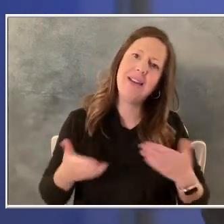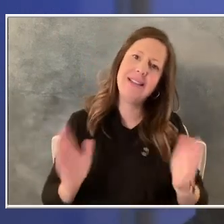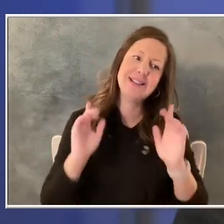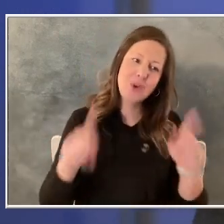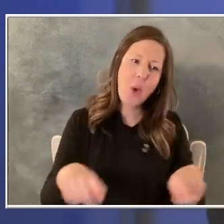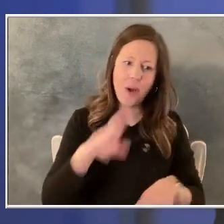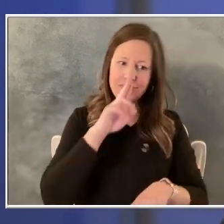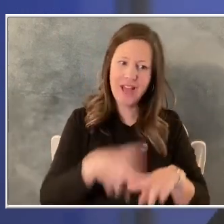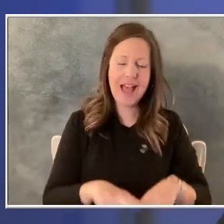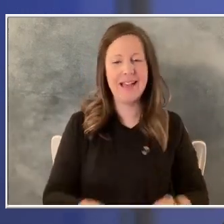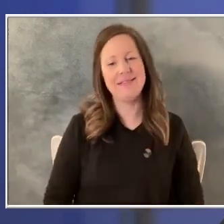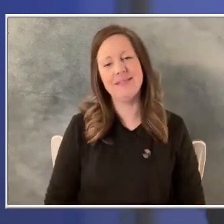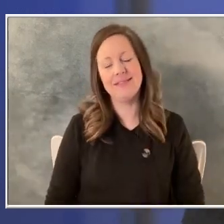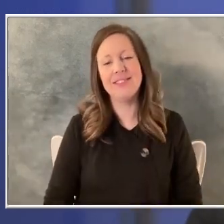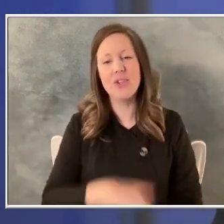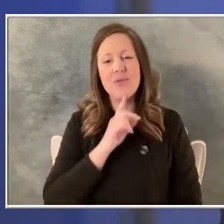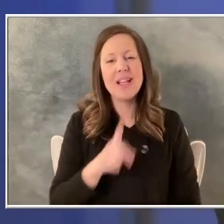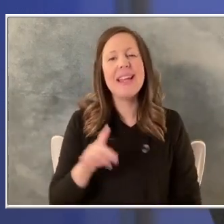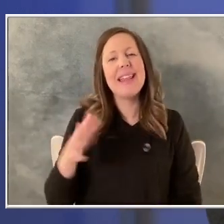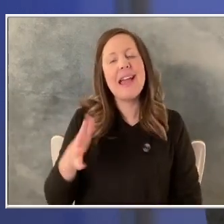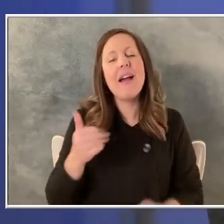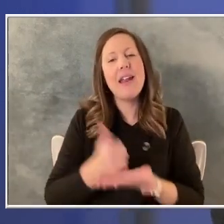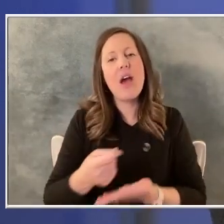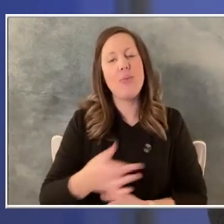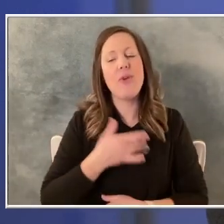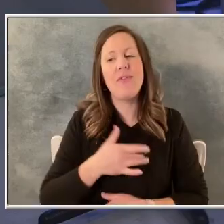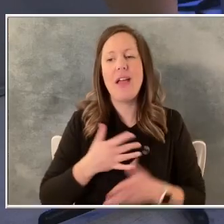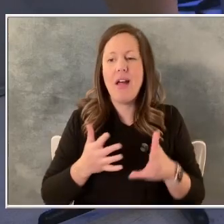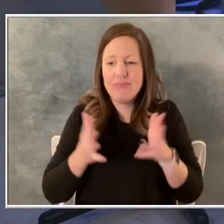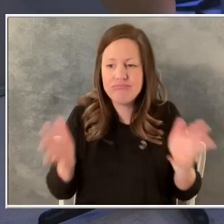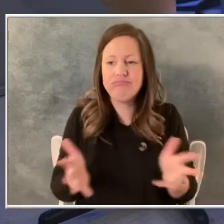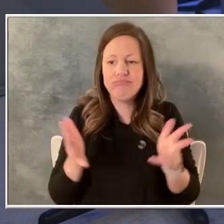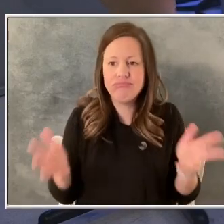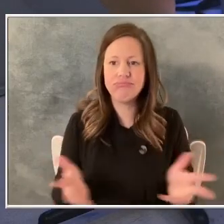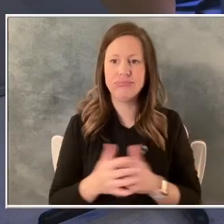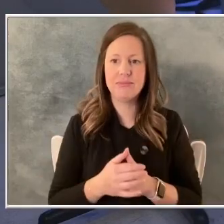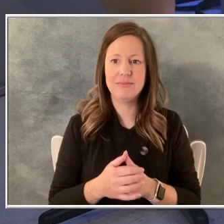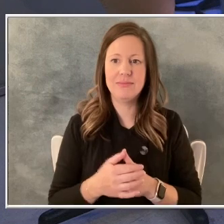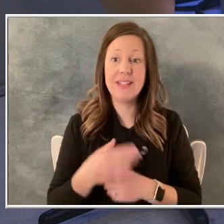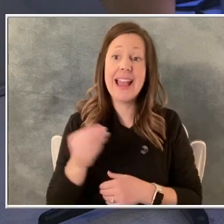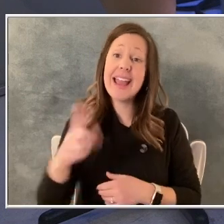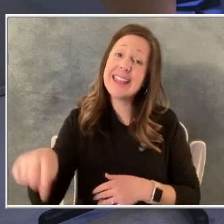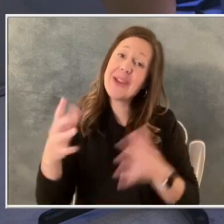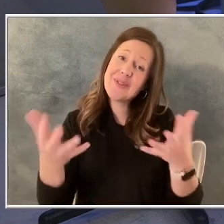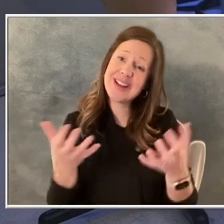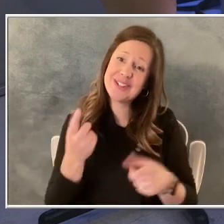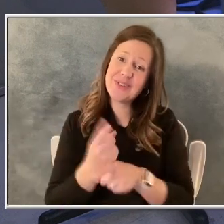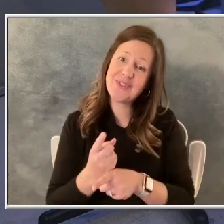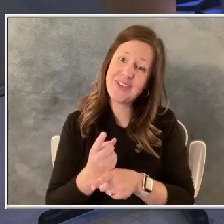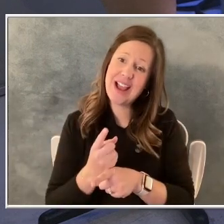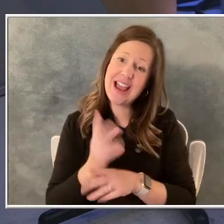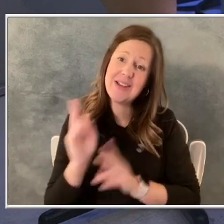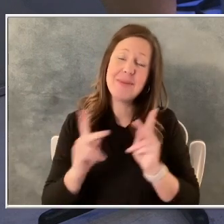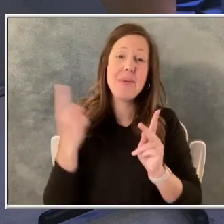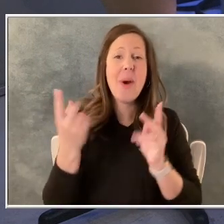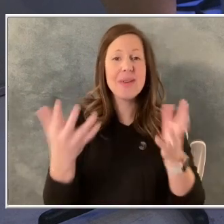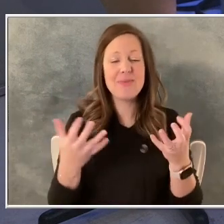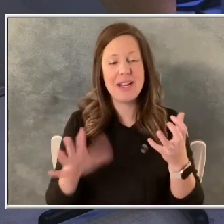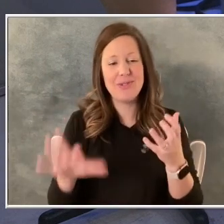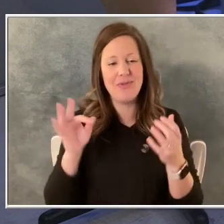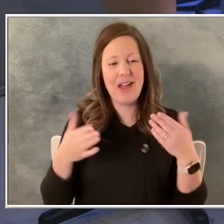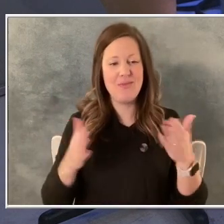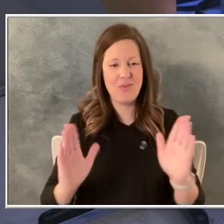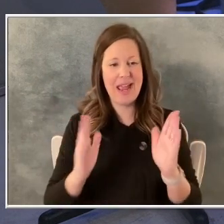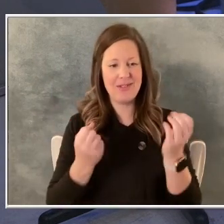it's, they just kind of bring you up in those down times. And Tyson, they want to do that. Yeah, people are always wanting to find ways to be there for